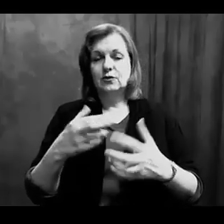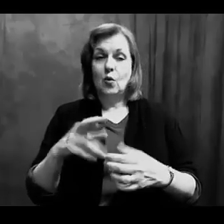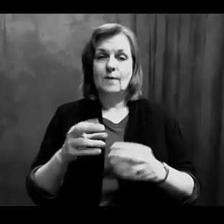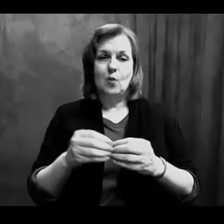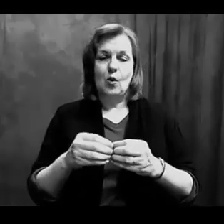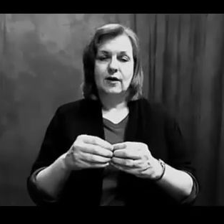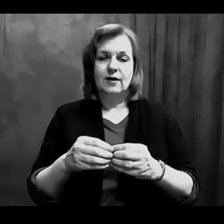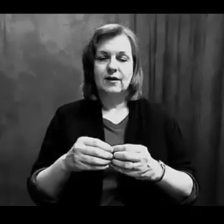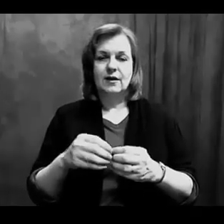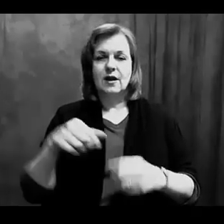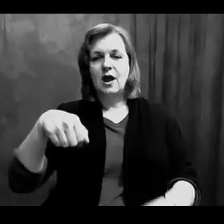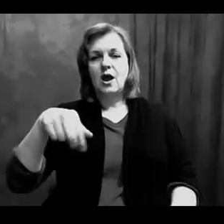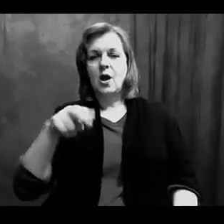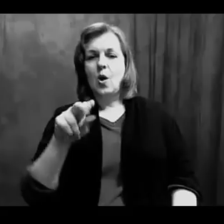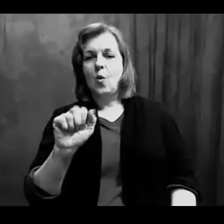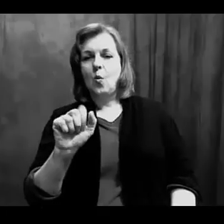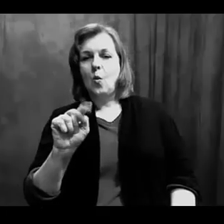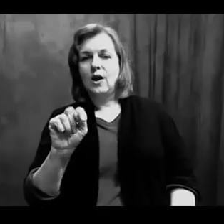put together.